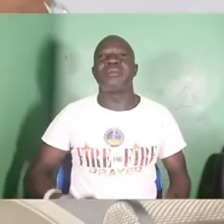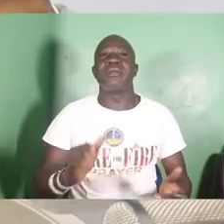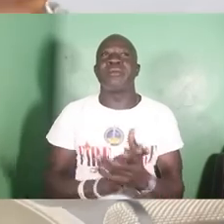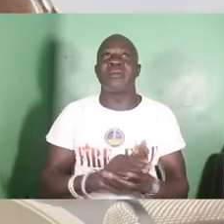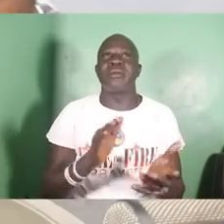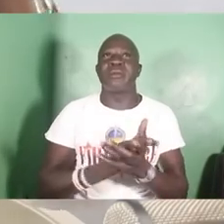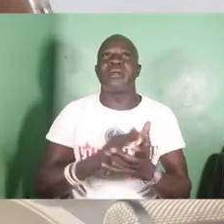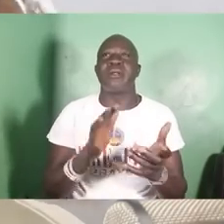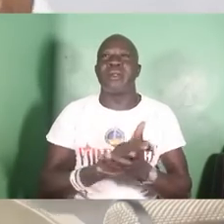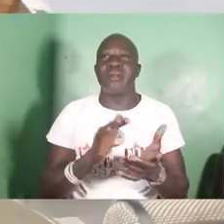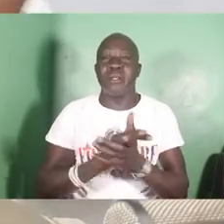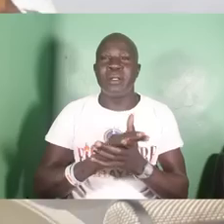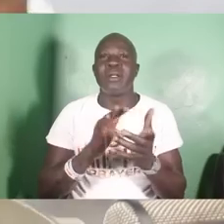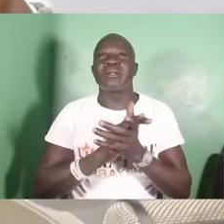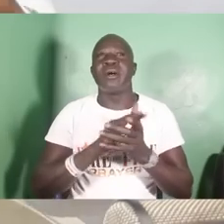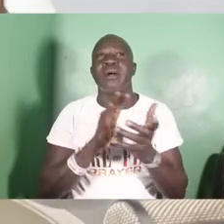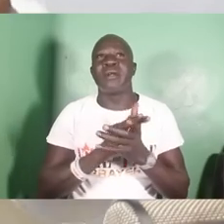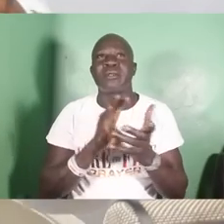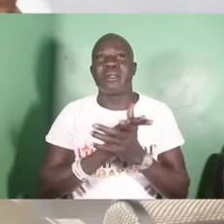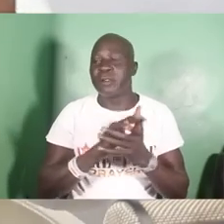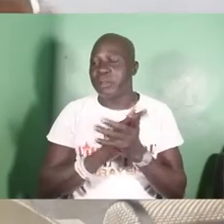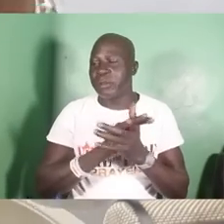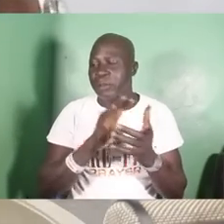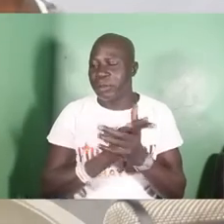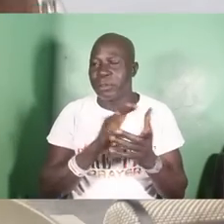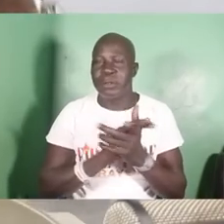ni ojo pe ti ko ti